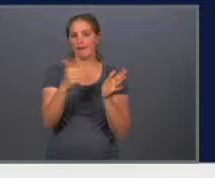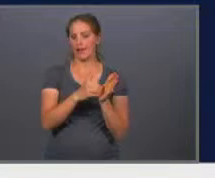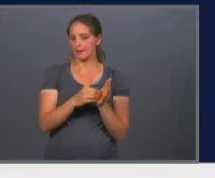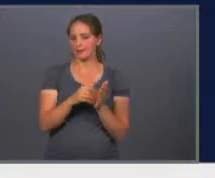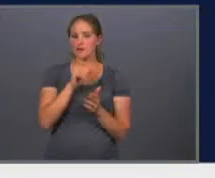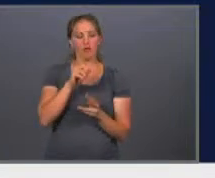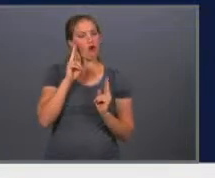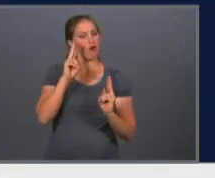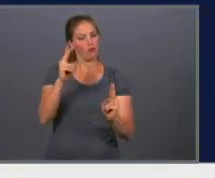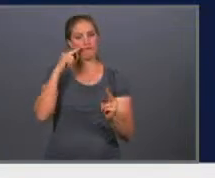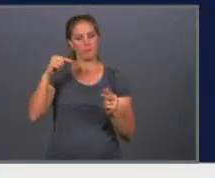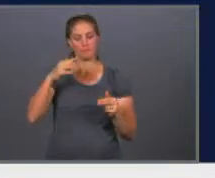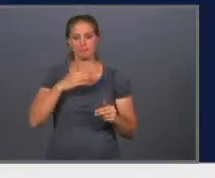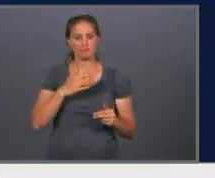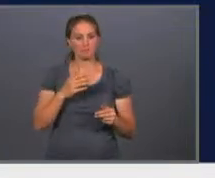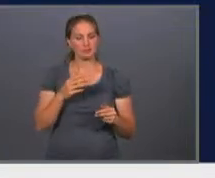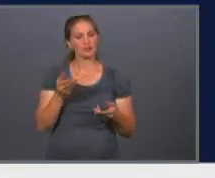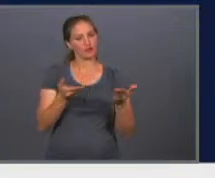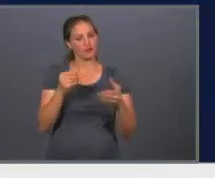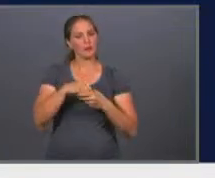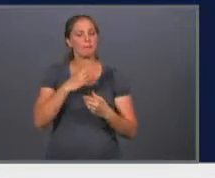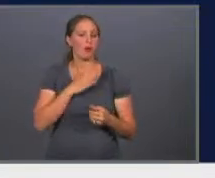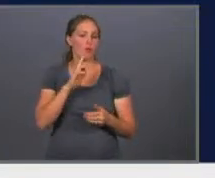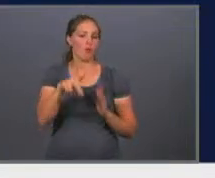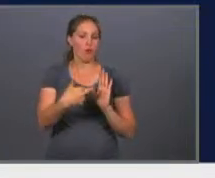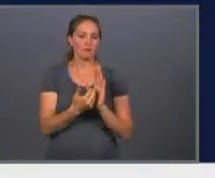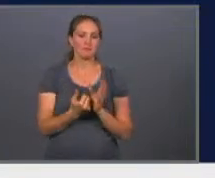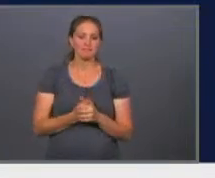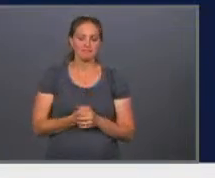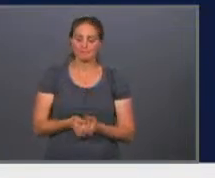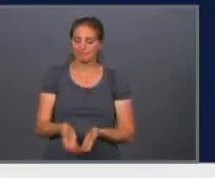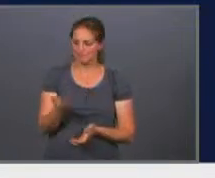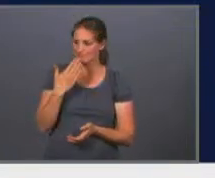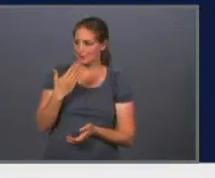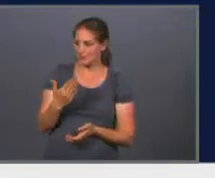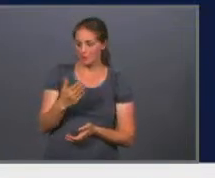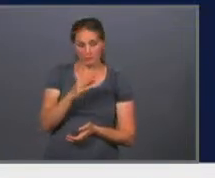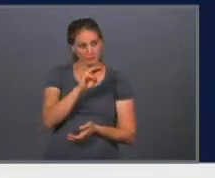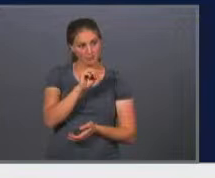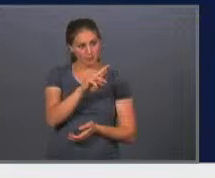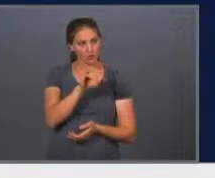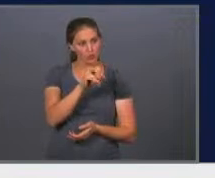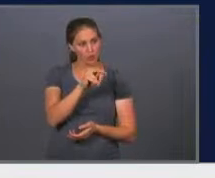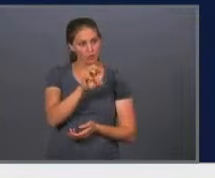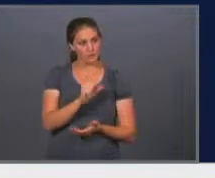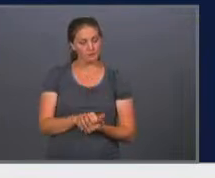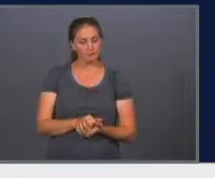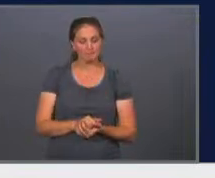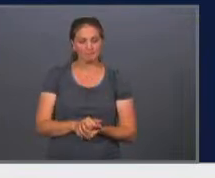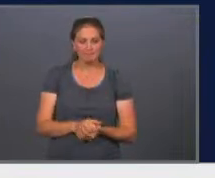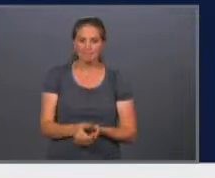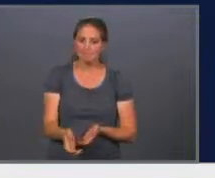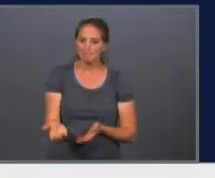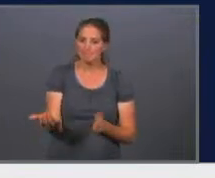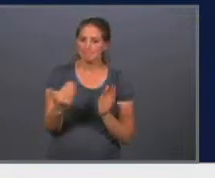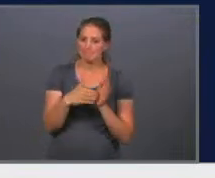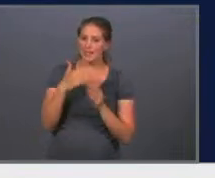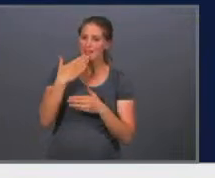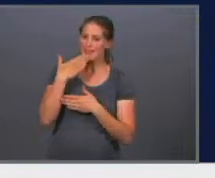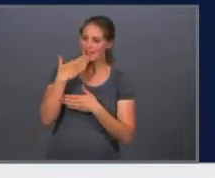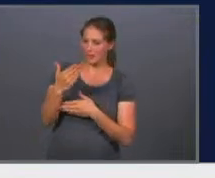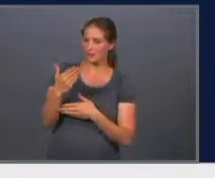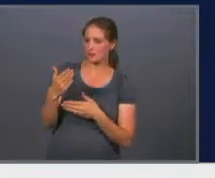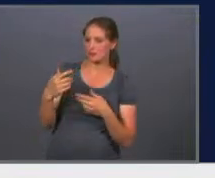on in this role. Thank you. And now, Mr. Jones, your closing statement. Well, again, I'd like to thank the Debate Commission for this